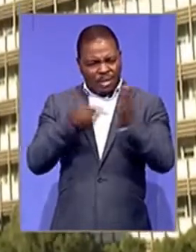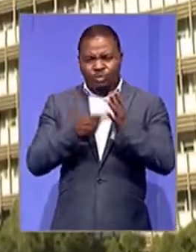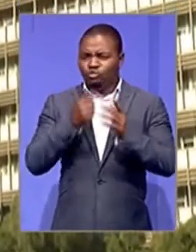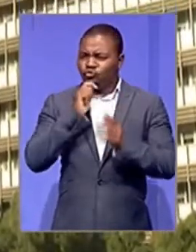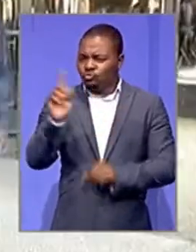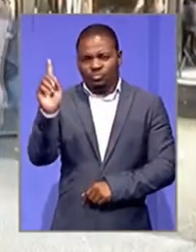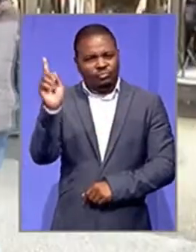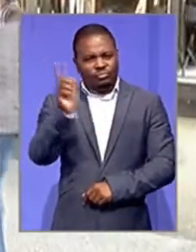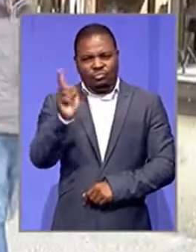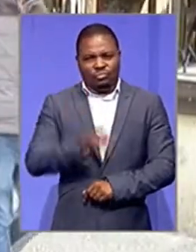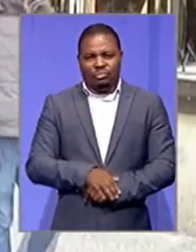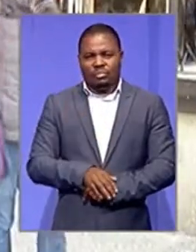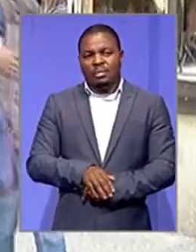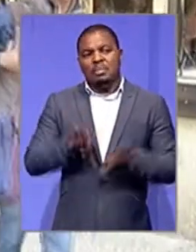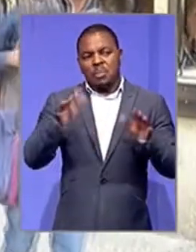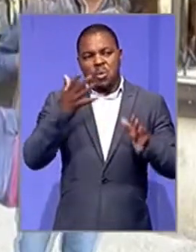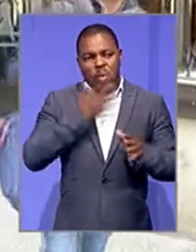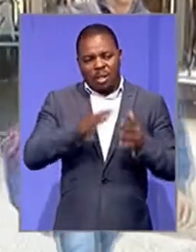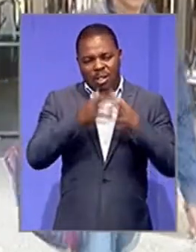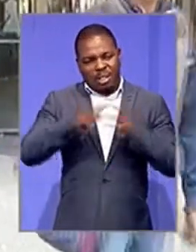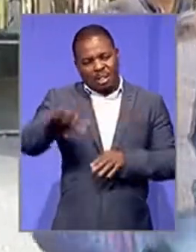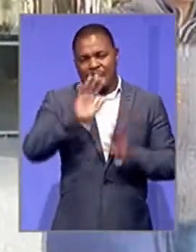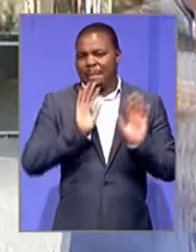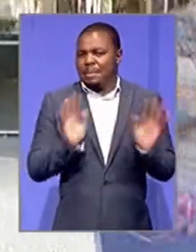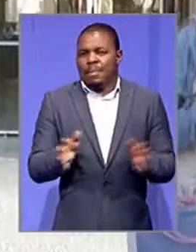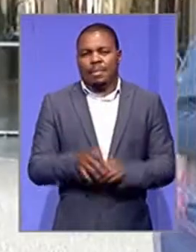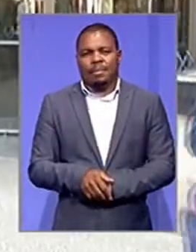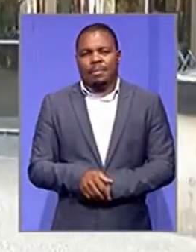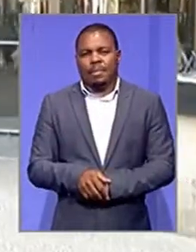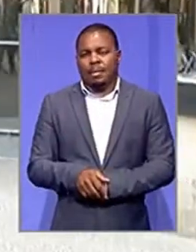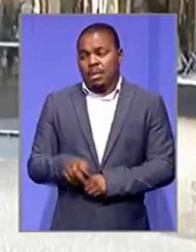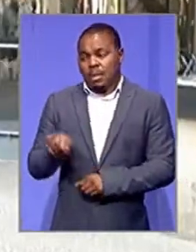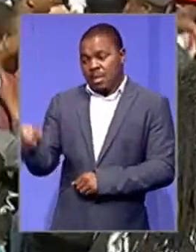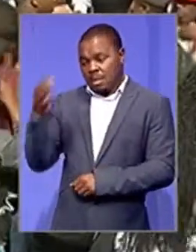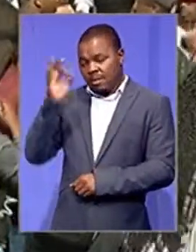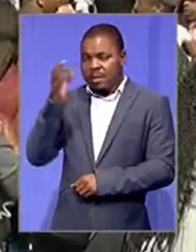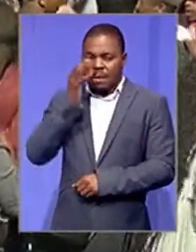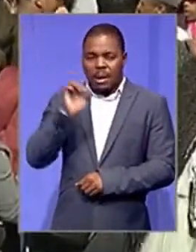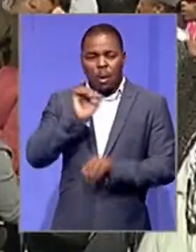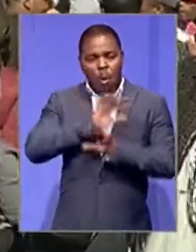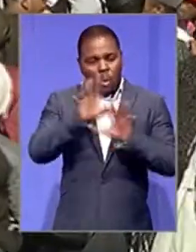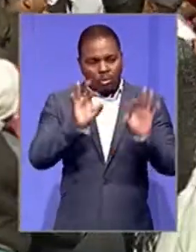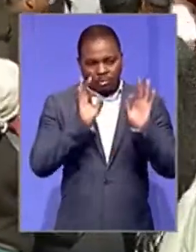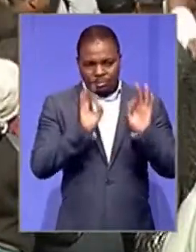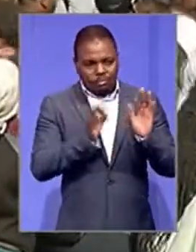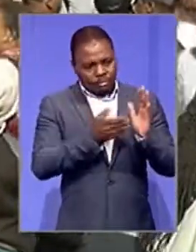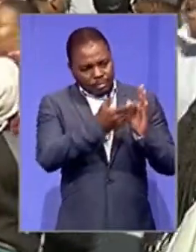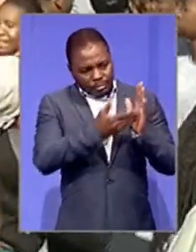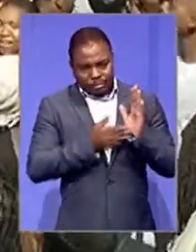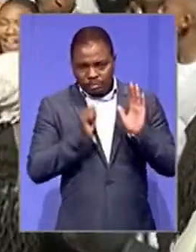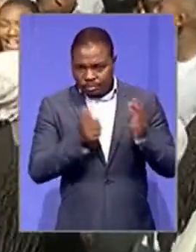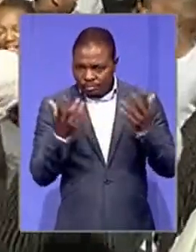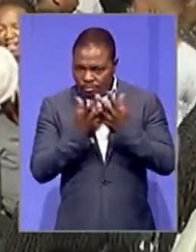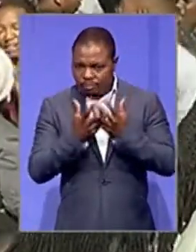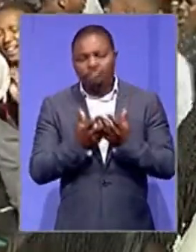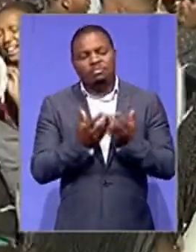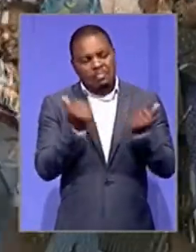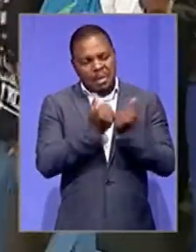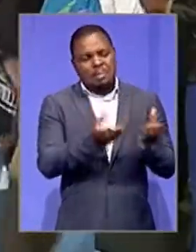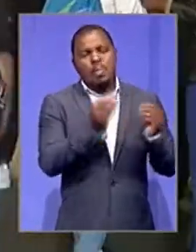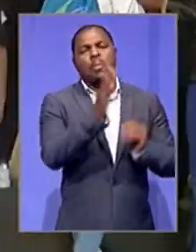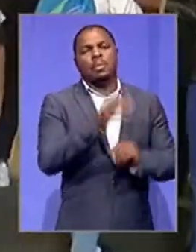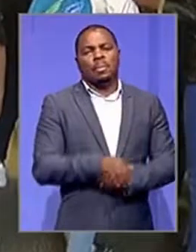boammaruri ke tsela fela ya go baka tlhakatlhakano. E re botlhe bao ba nang le ditlhokafalo tse di maleba ba tla baelwa matlole. E leng